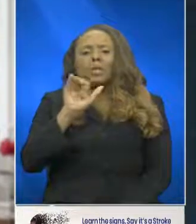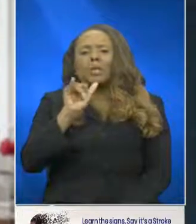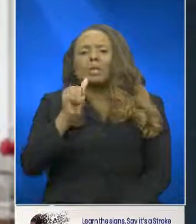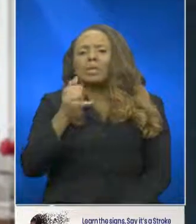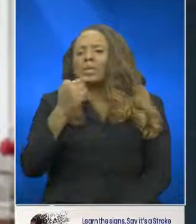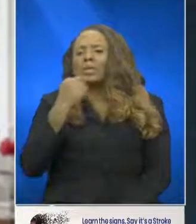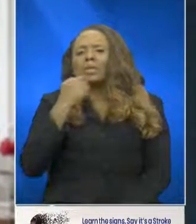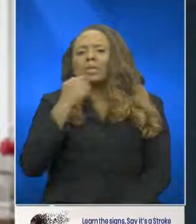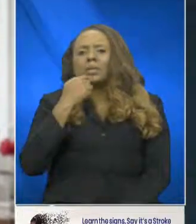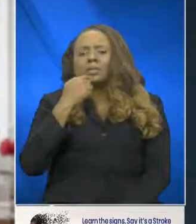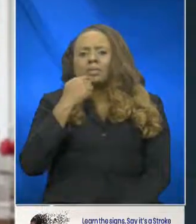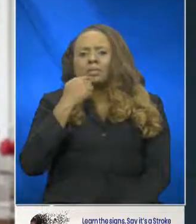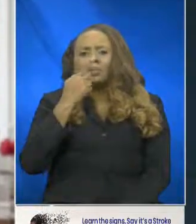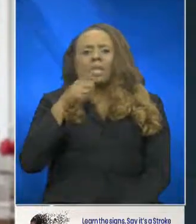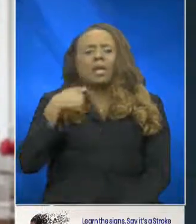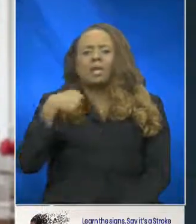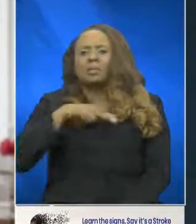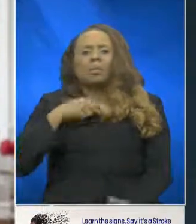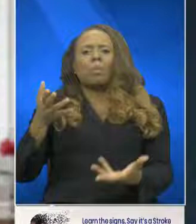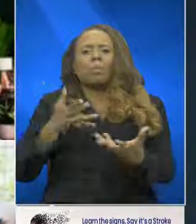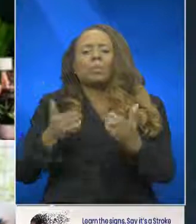and underscore?